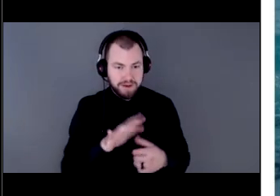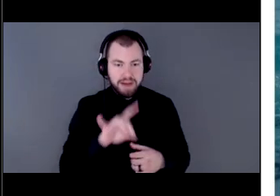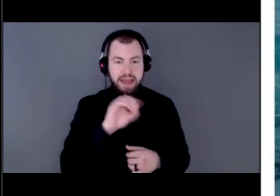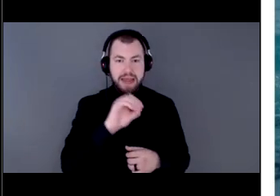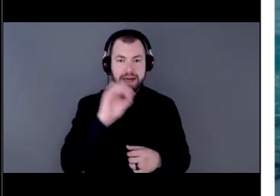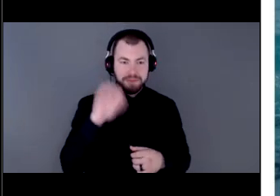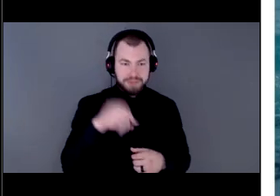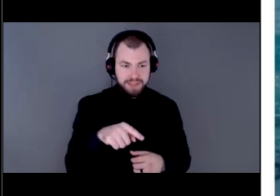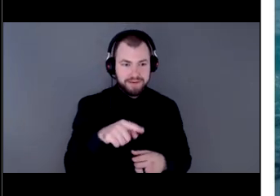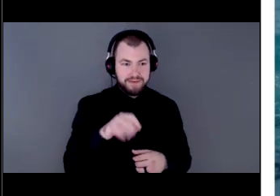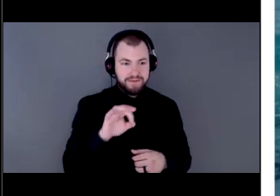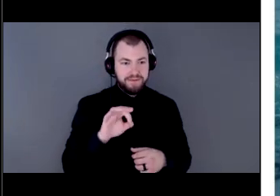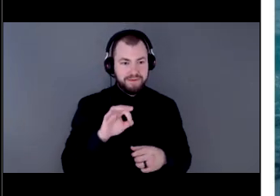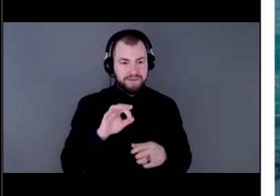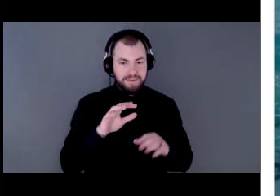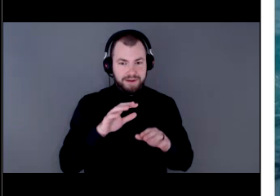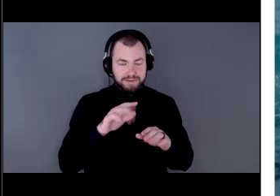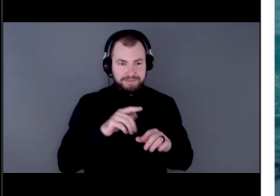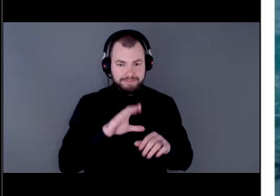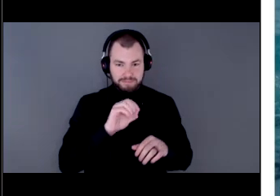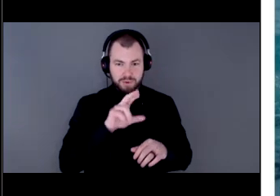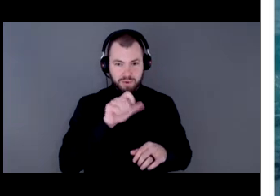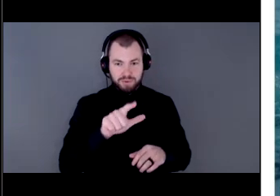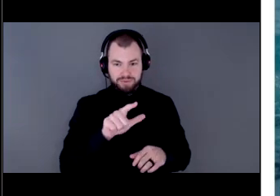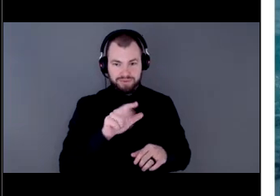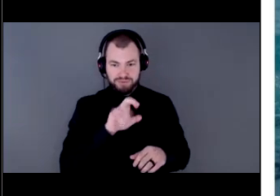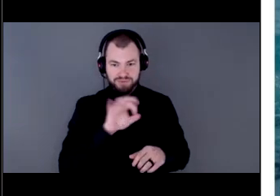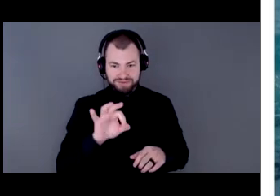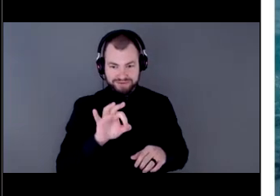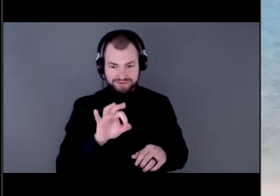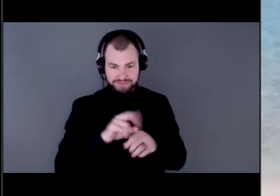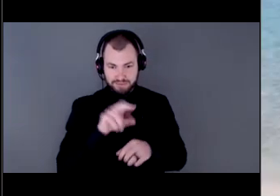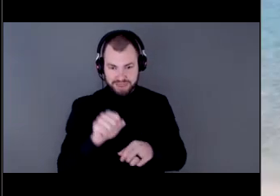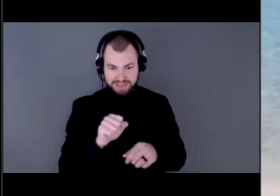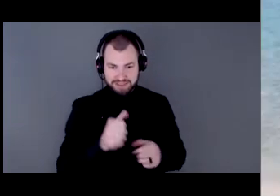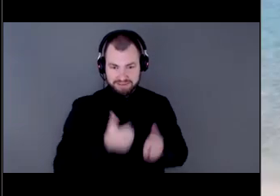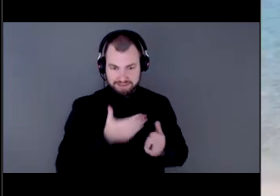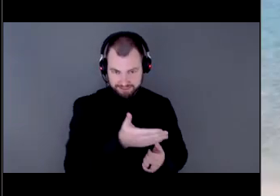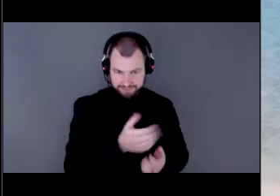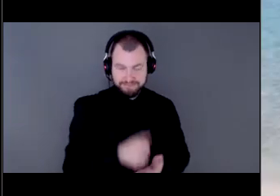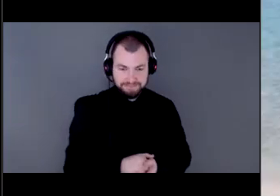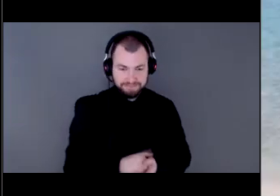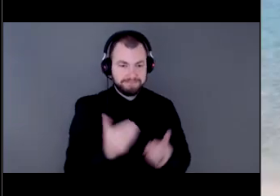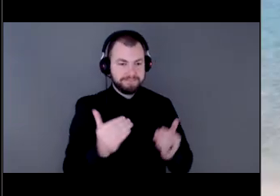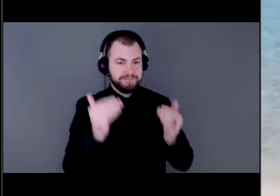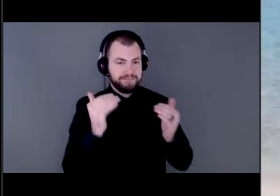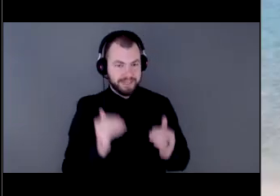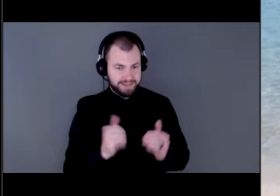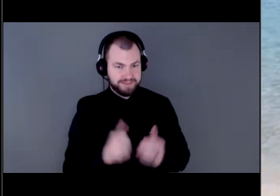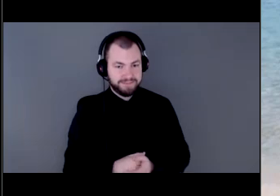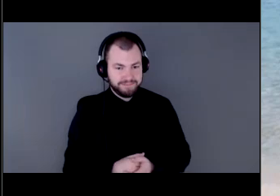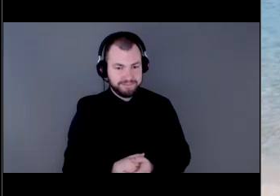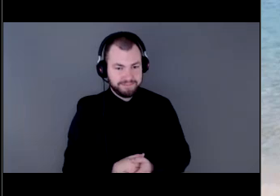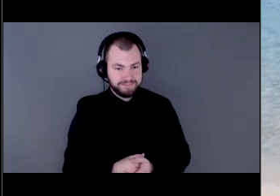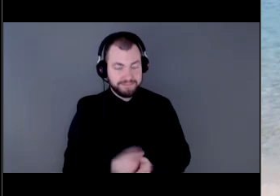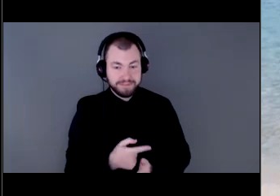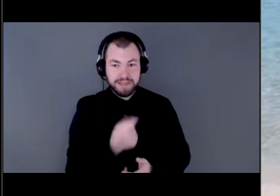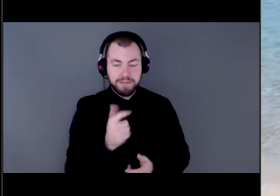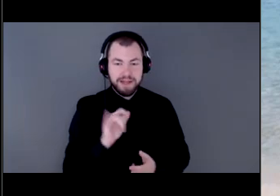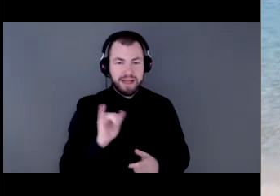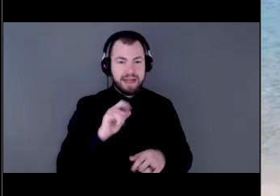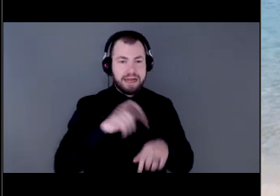the endangered Hawaiian monk seal population. Next. It's a bit like stepping back in time when you